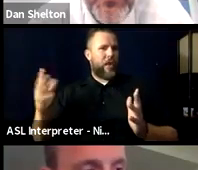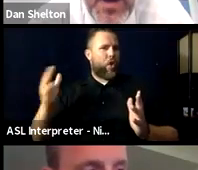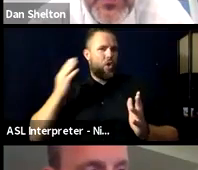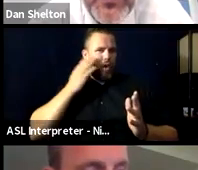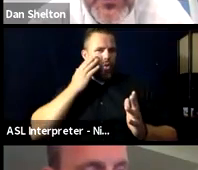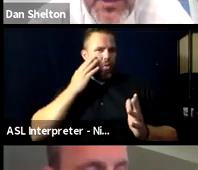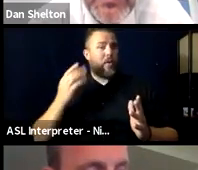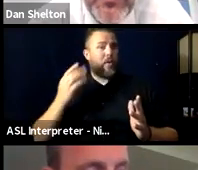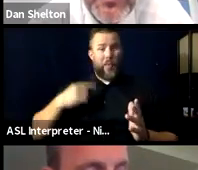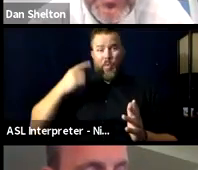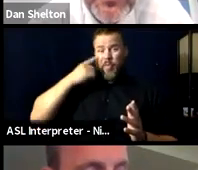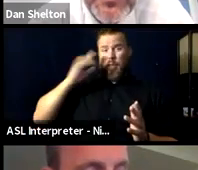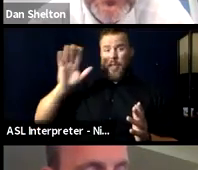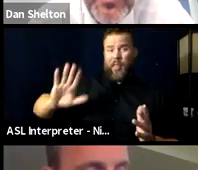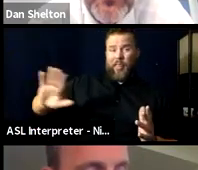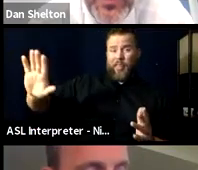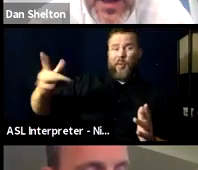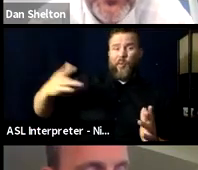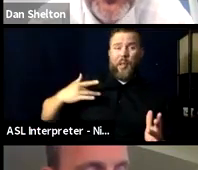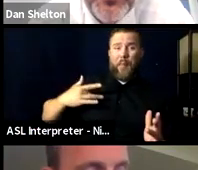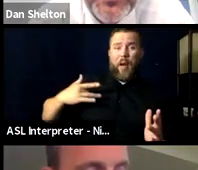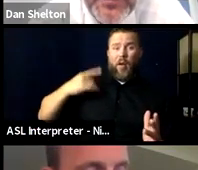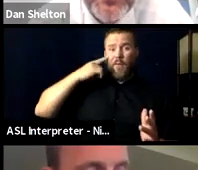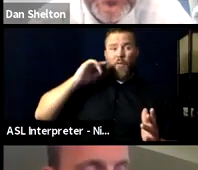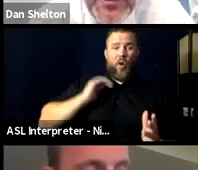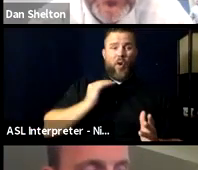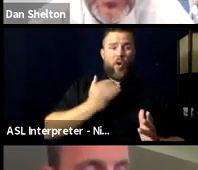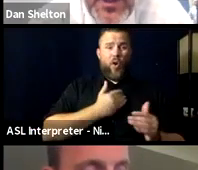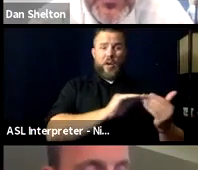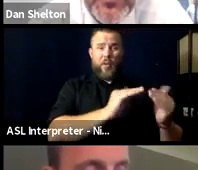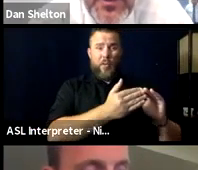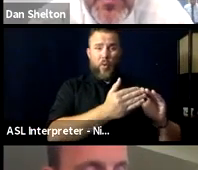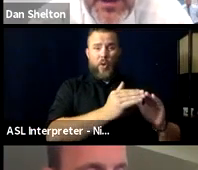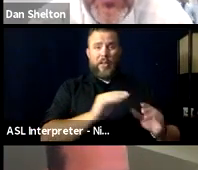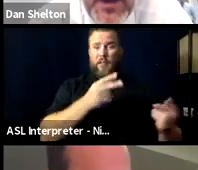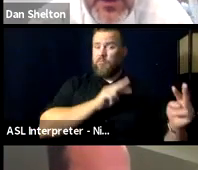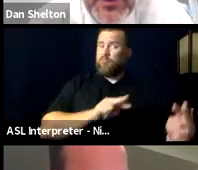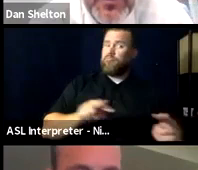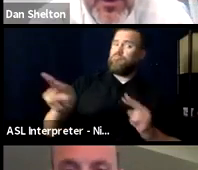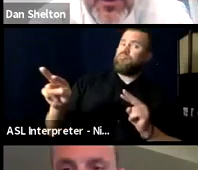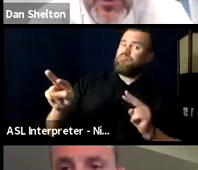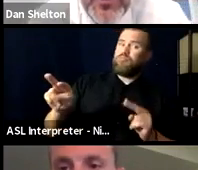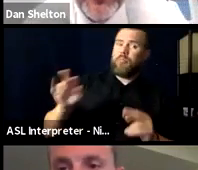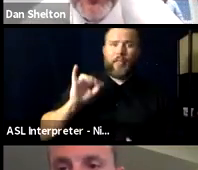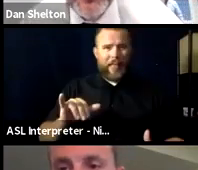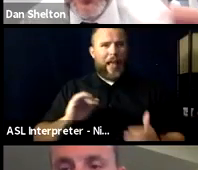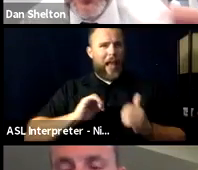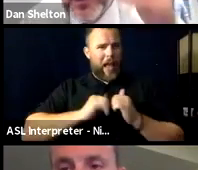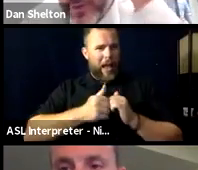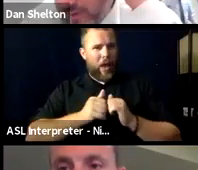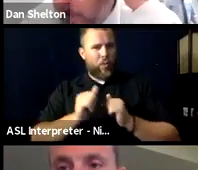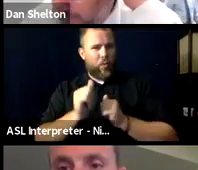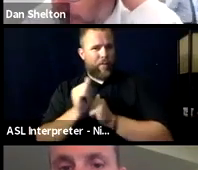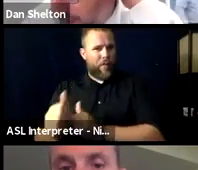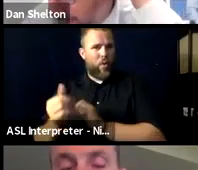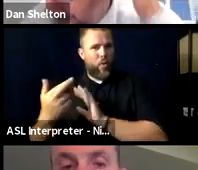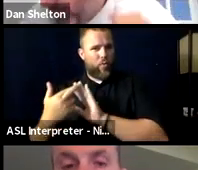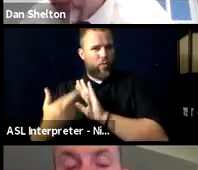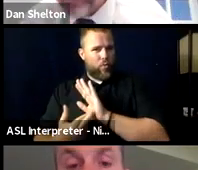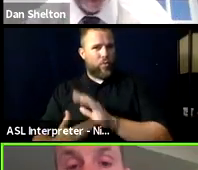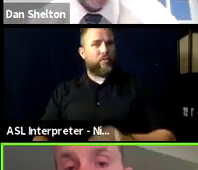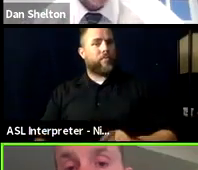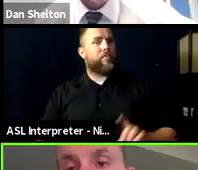be the models for the rest of our citizens for how to protect themselves and others by following the protocols. Dean, did you have something you wanted